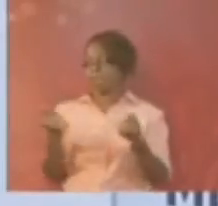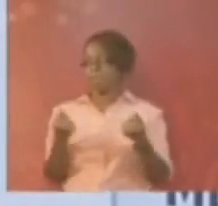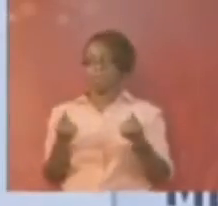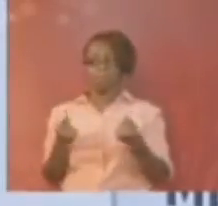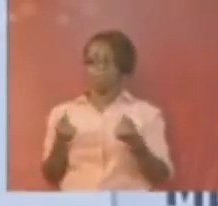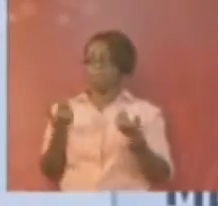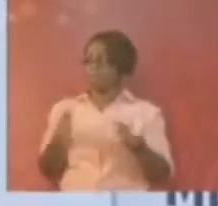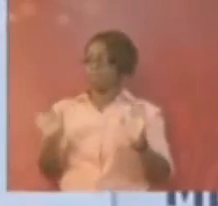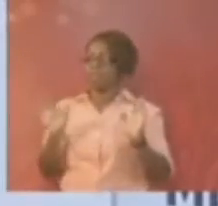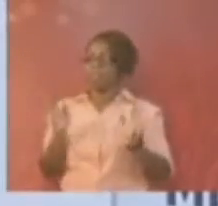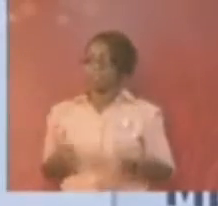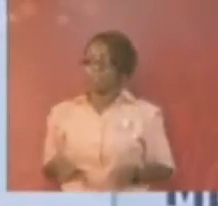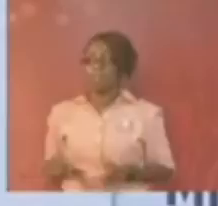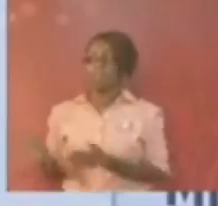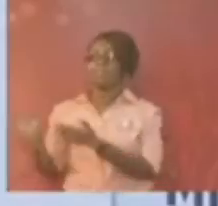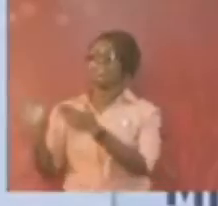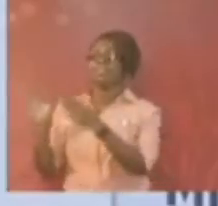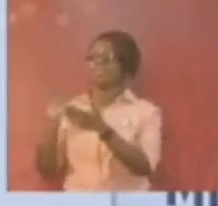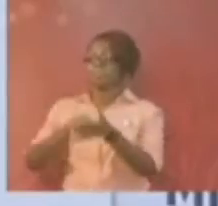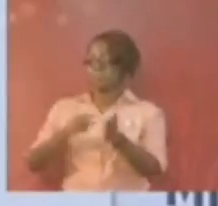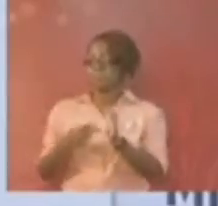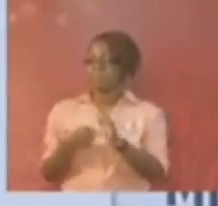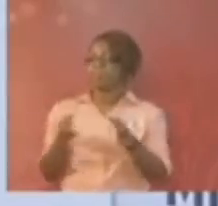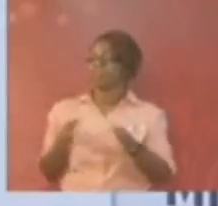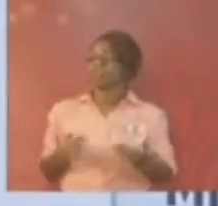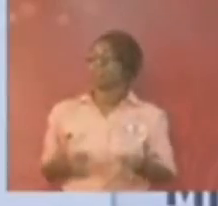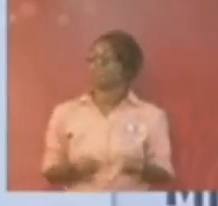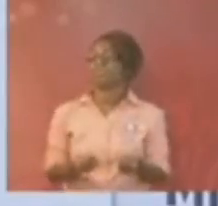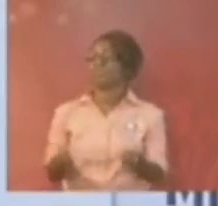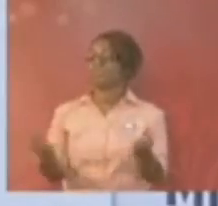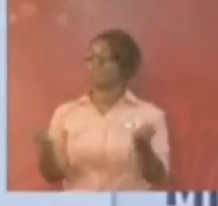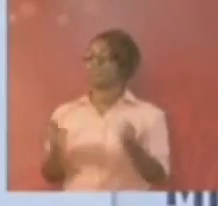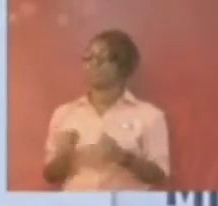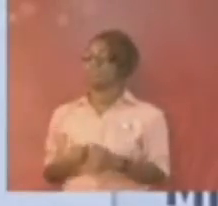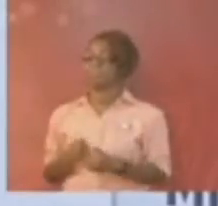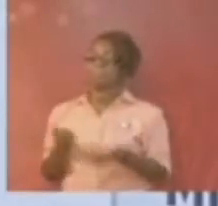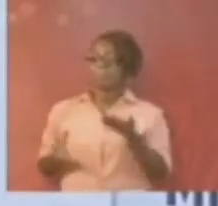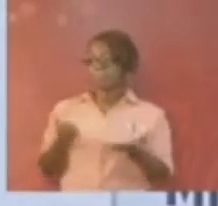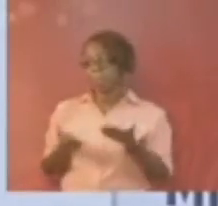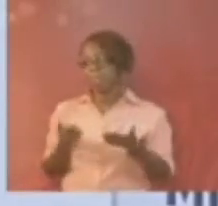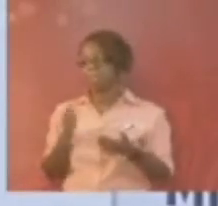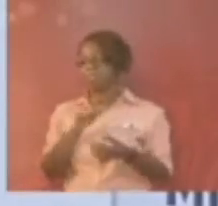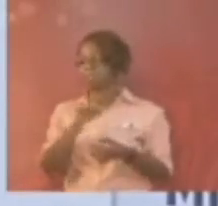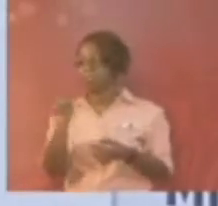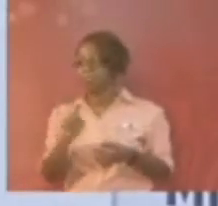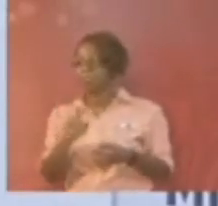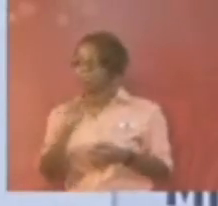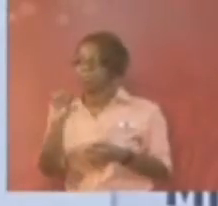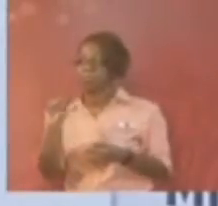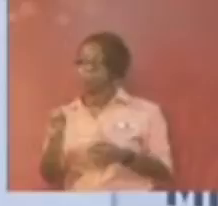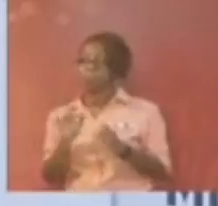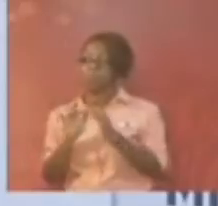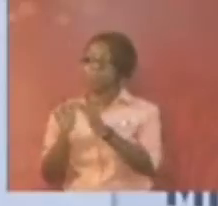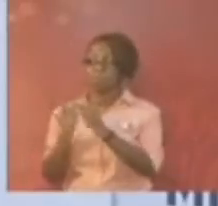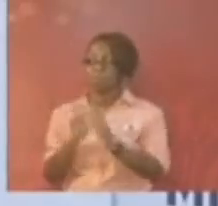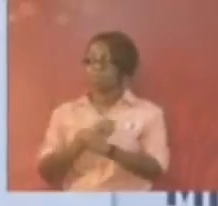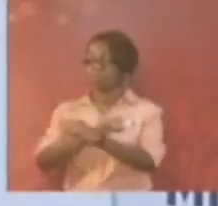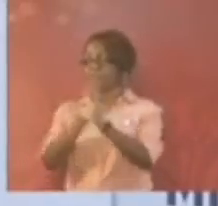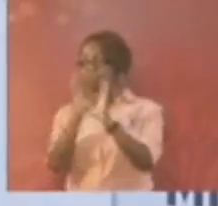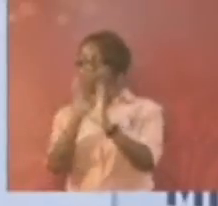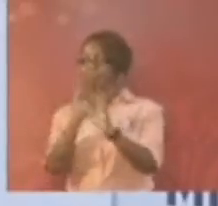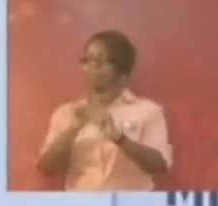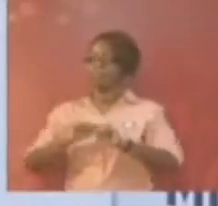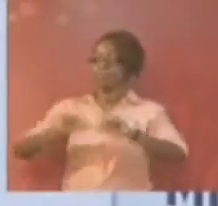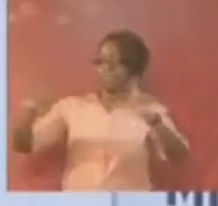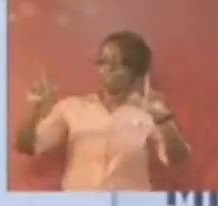that. So are we going to have a Zoom get-together with relatives abroad? And that's where we start to, tap into